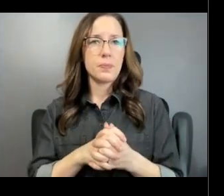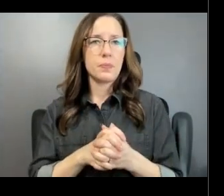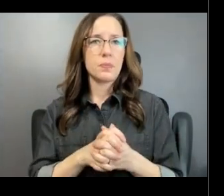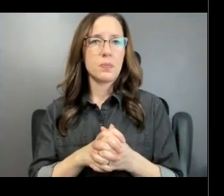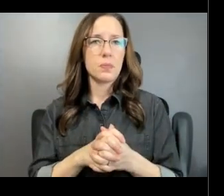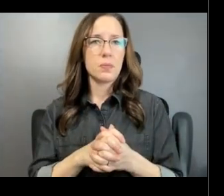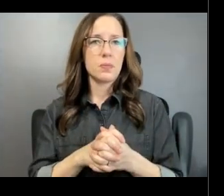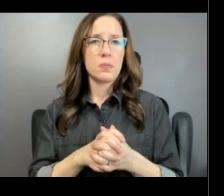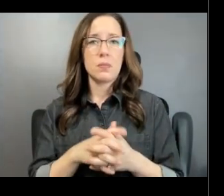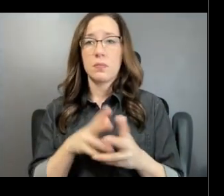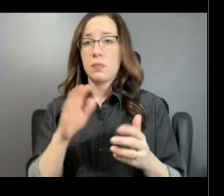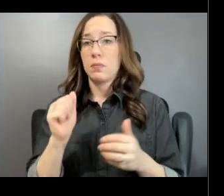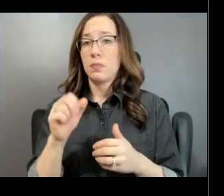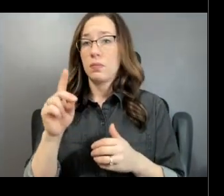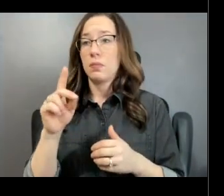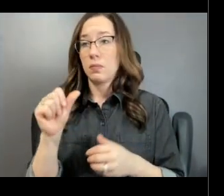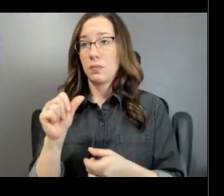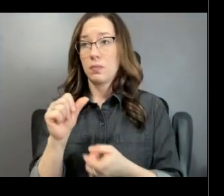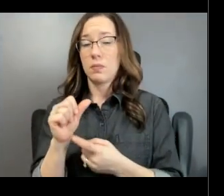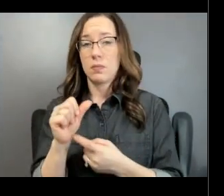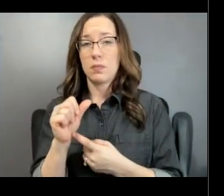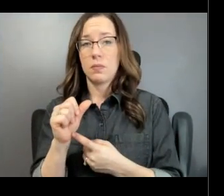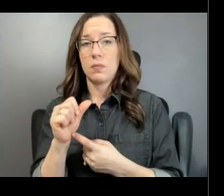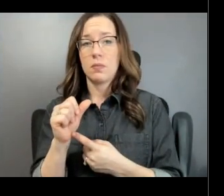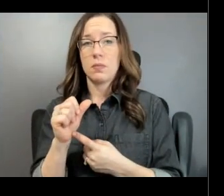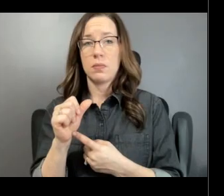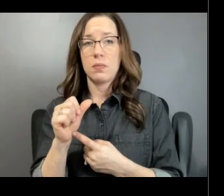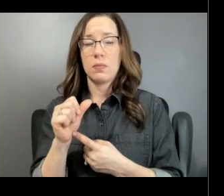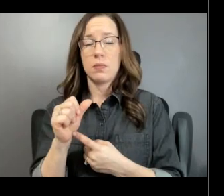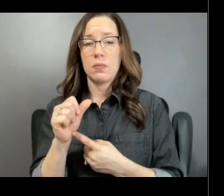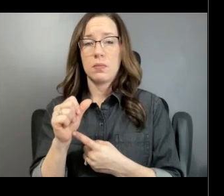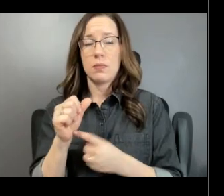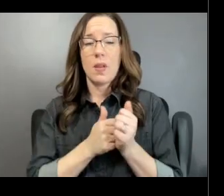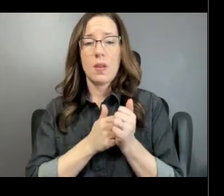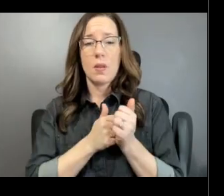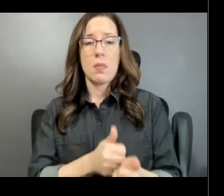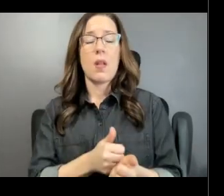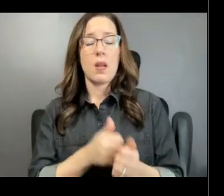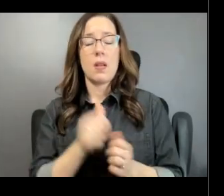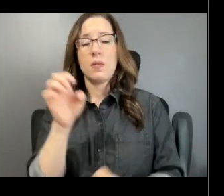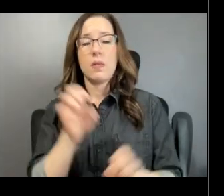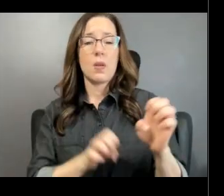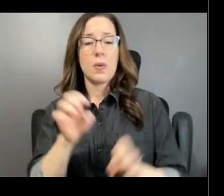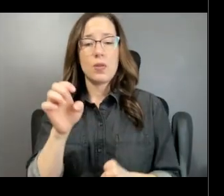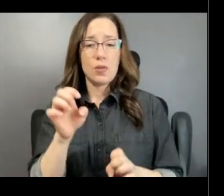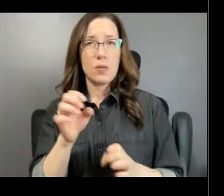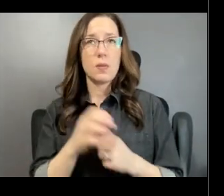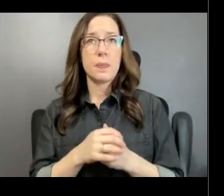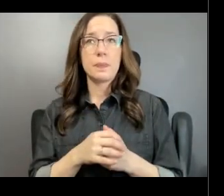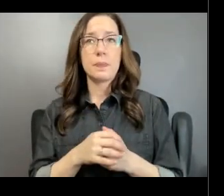Americans with Disabilities Act or ADA compliance evaluations,